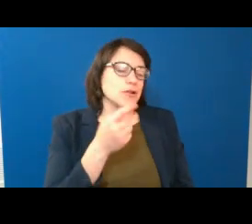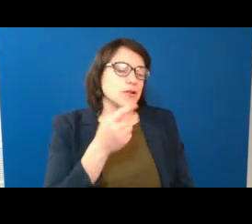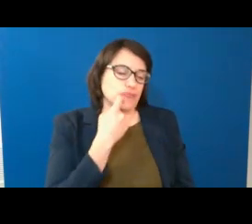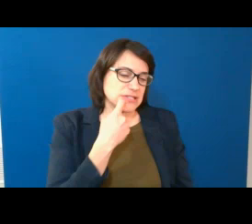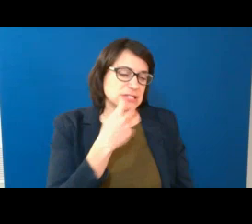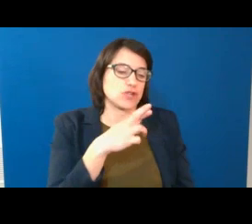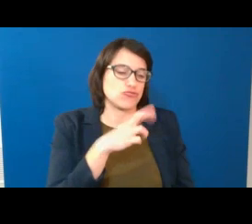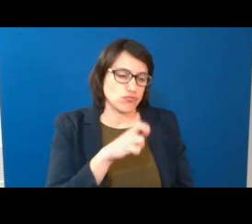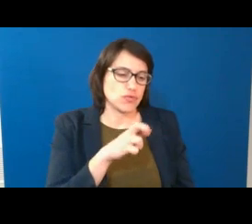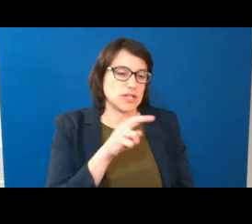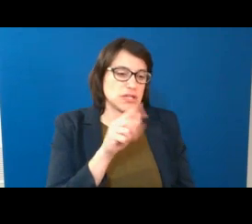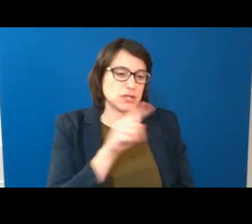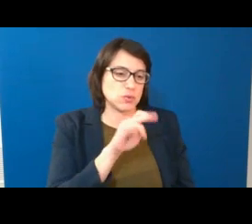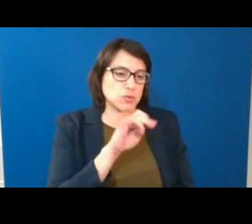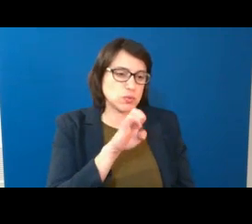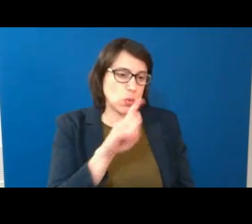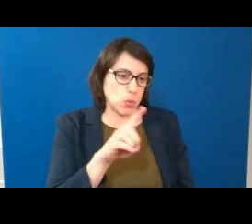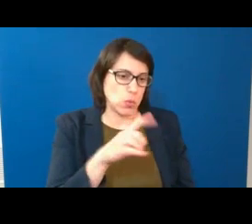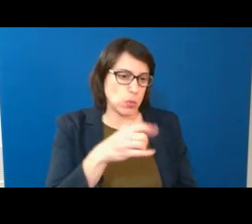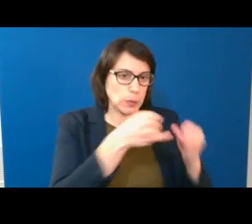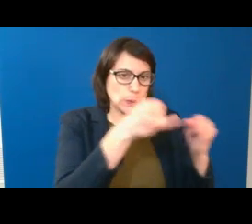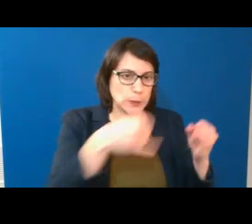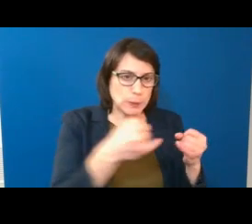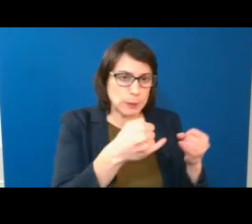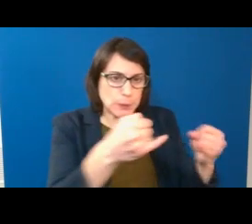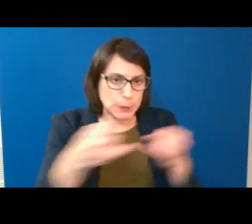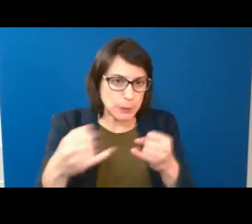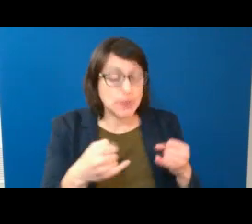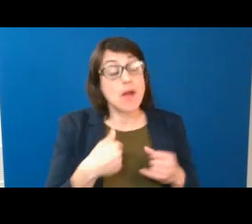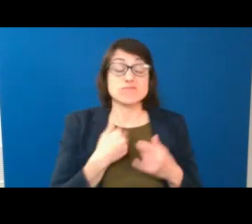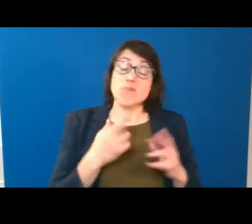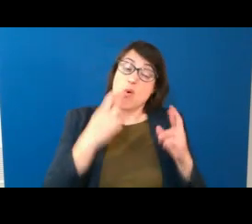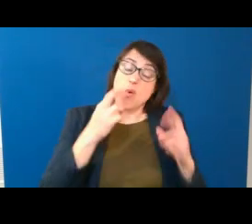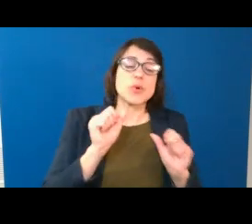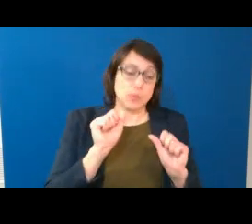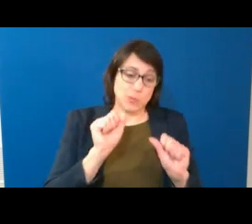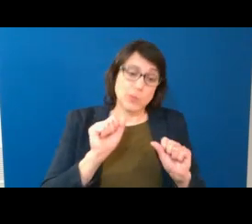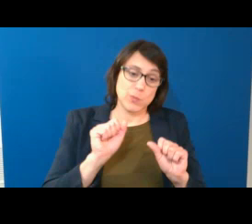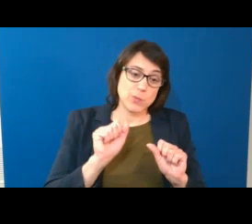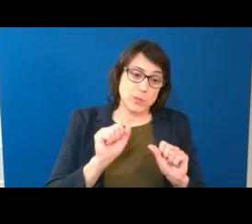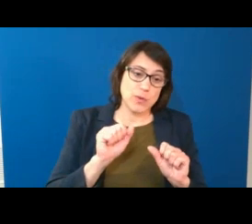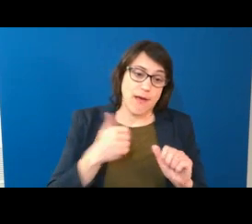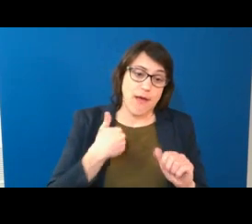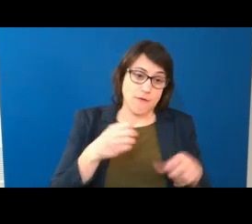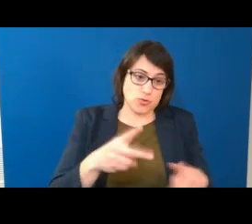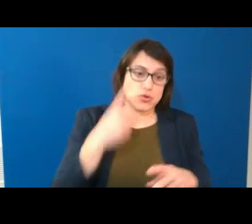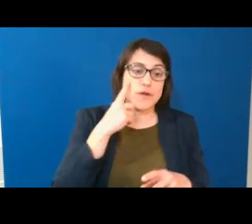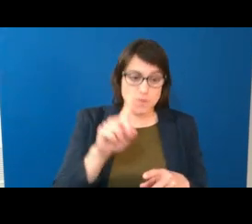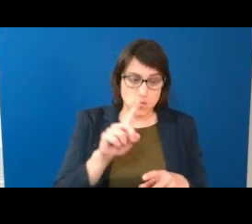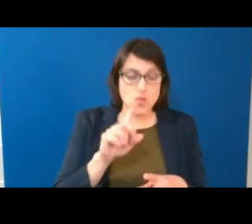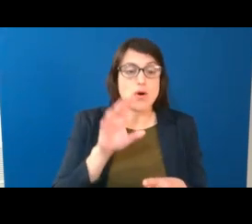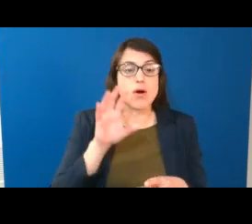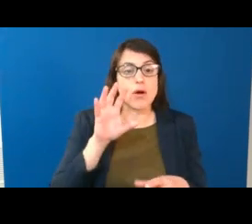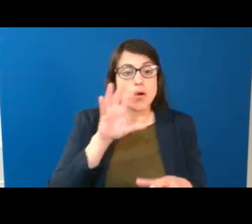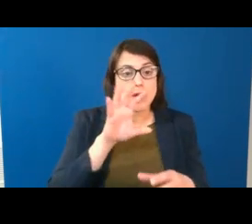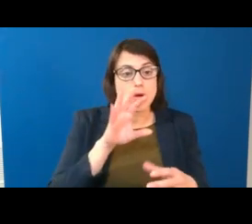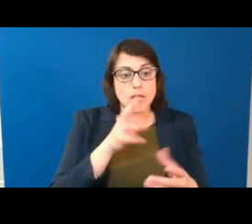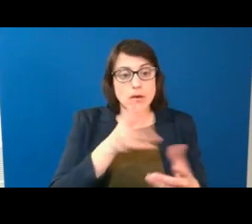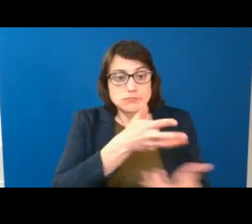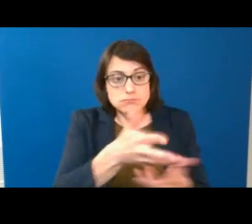anymore. I am hoping we have the opportunity to do some engagement because, a lot of people come to